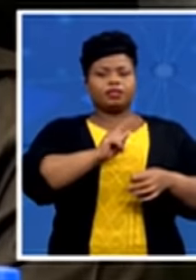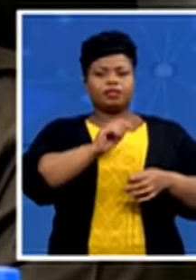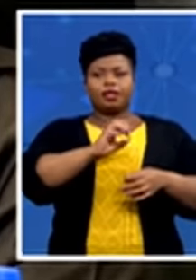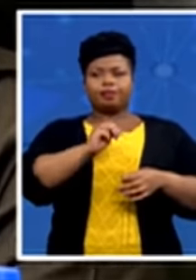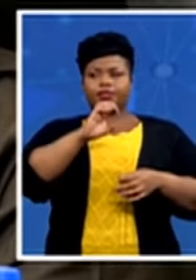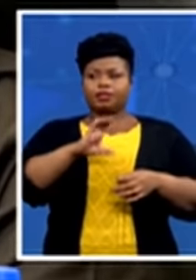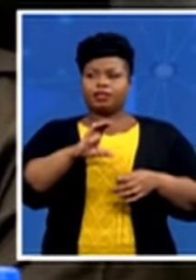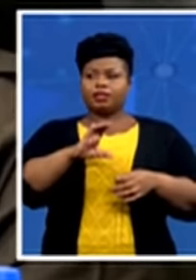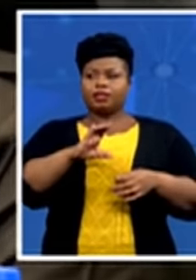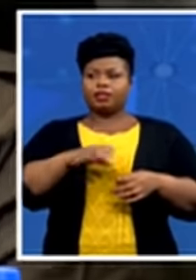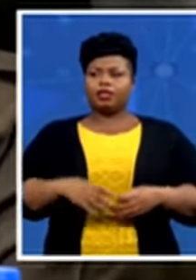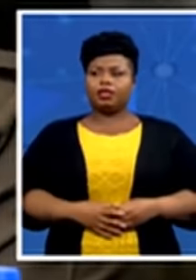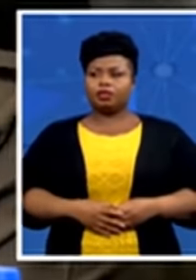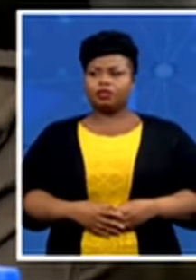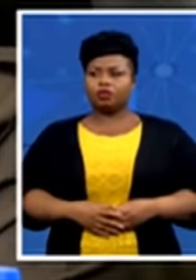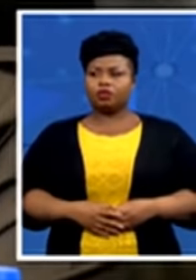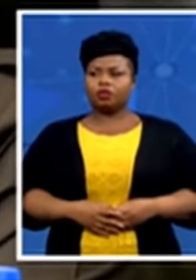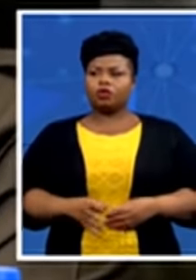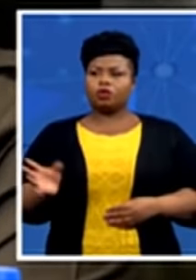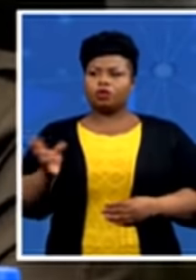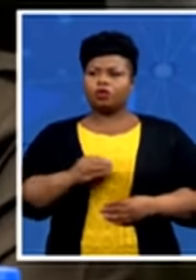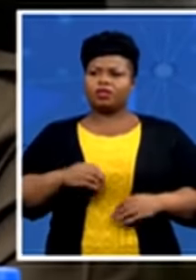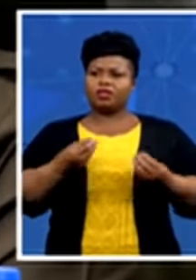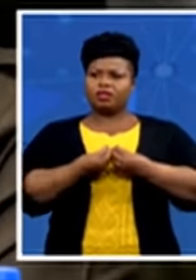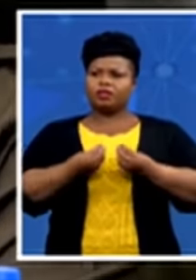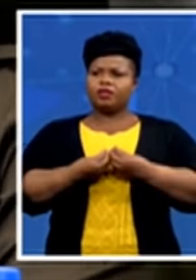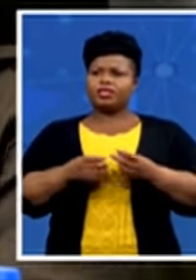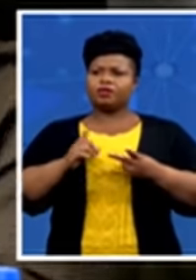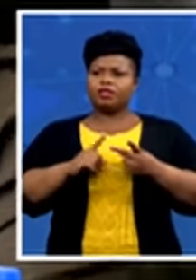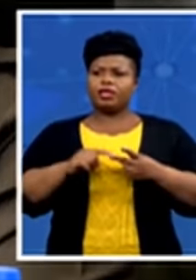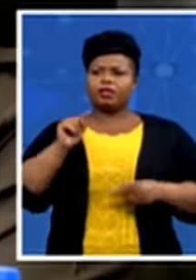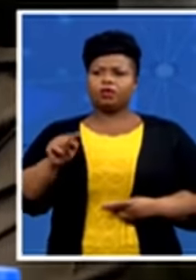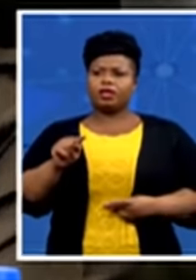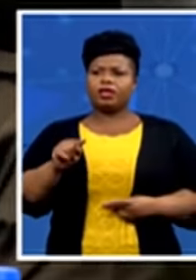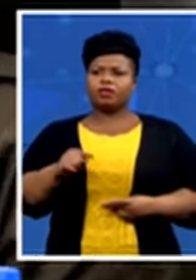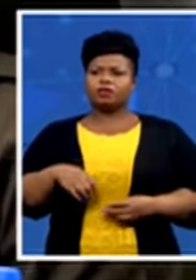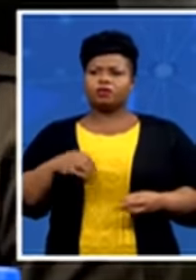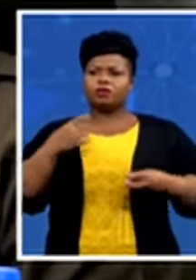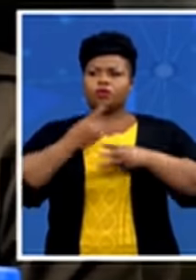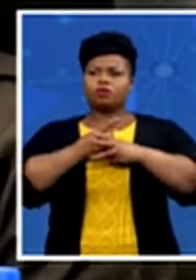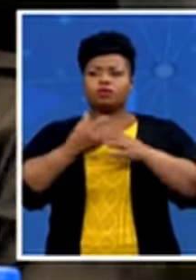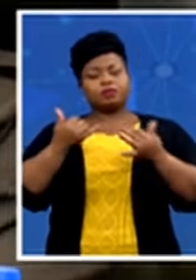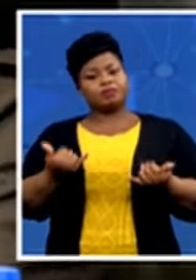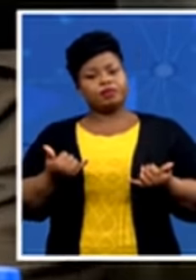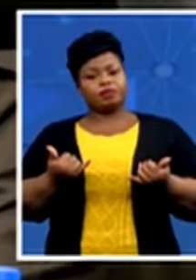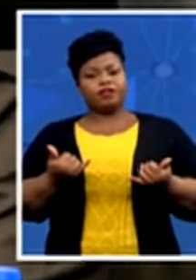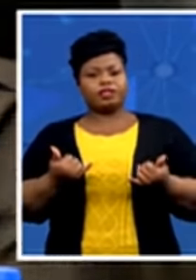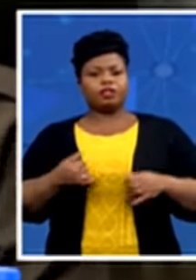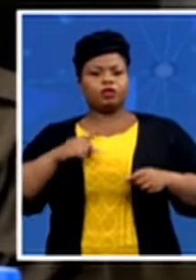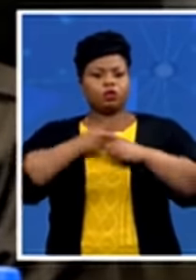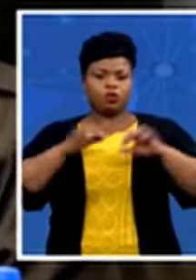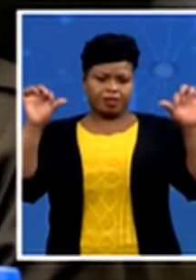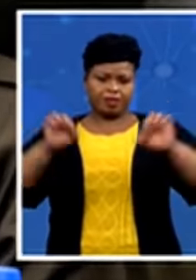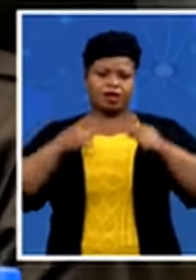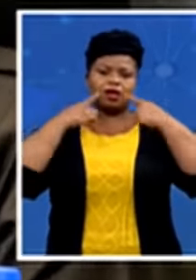doing. Once we have arrived at some decisions on them, we will then come back and announce. We have got to